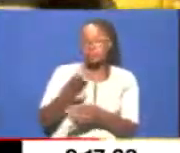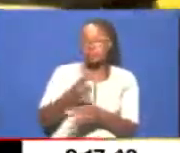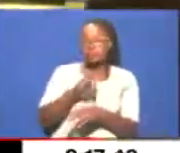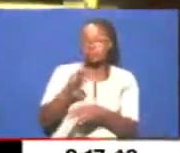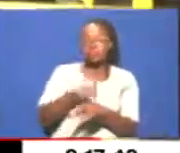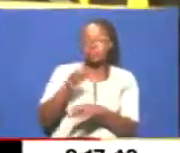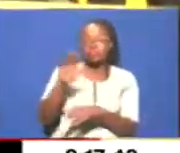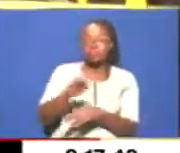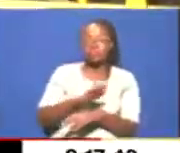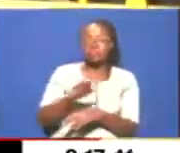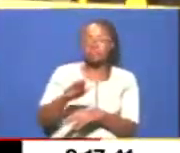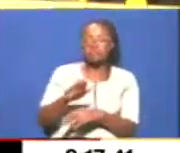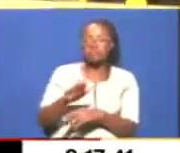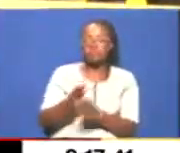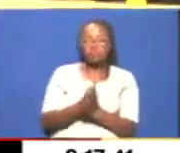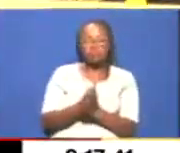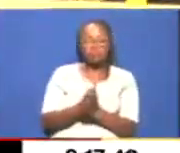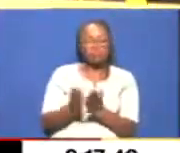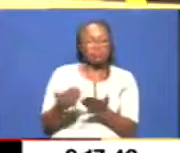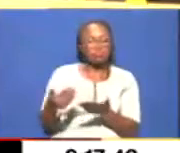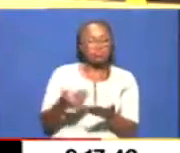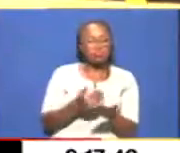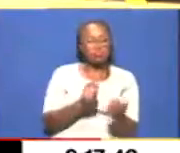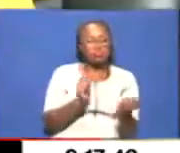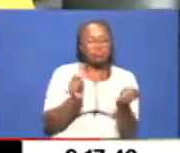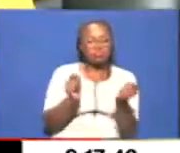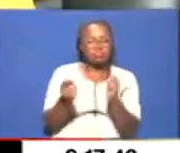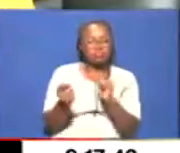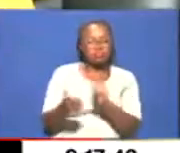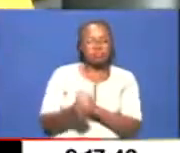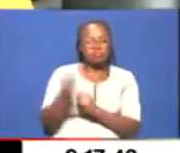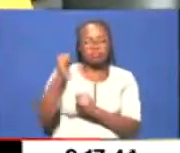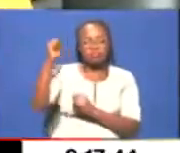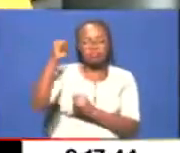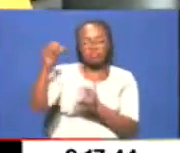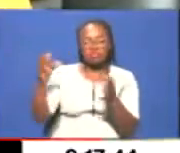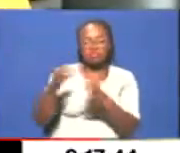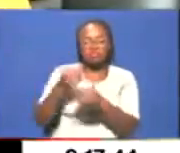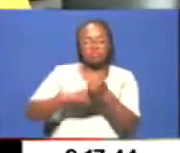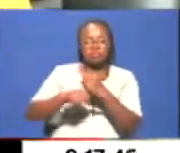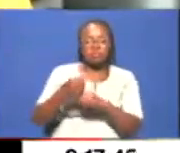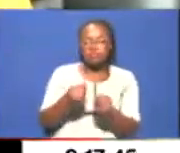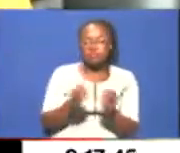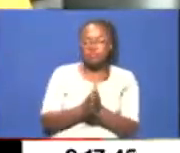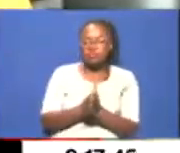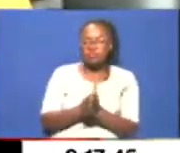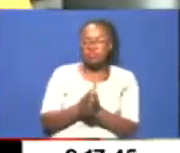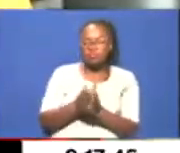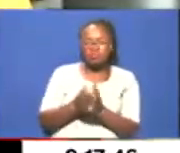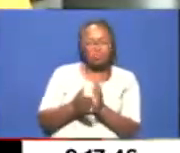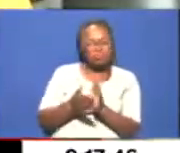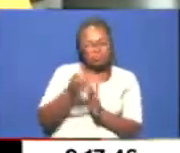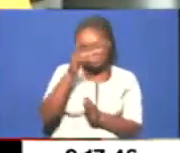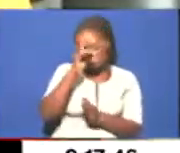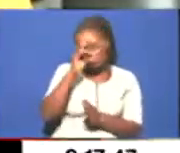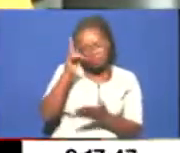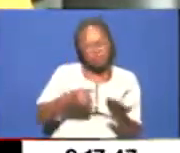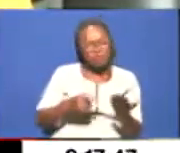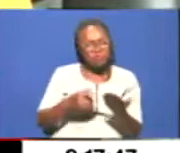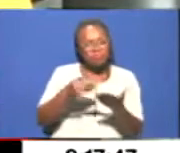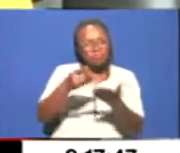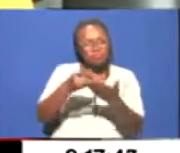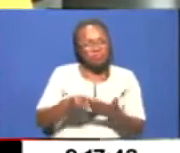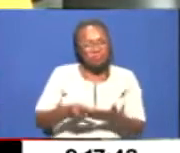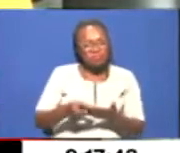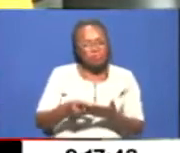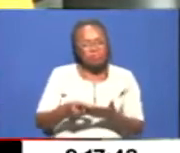sittings to sneak in amendments to the Political Parties Act. What was so urgent? Why wasn't that debate brought into the floor of